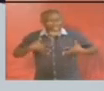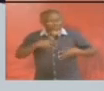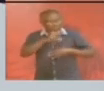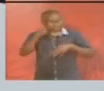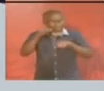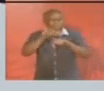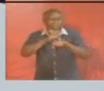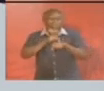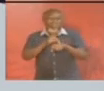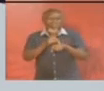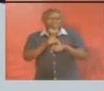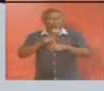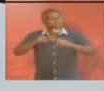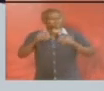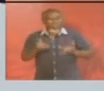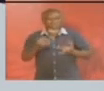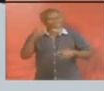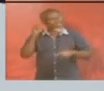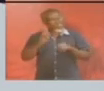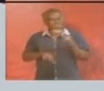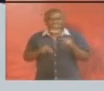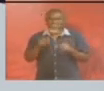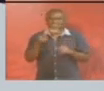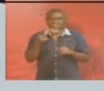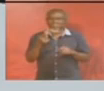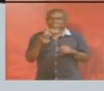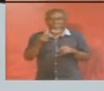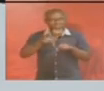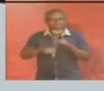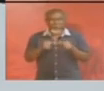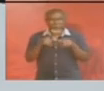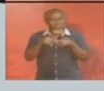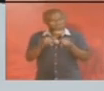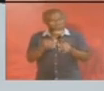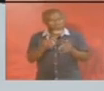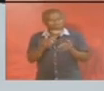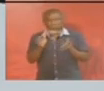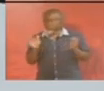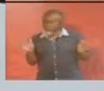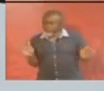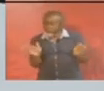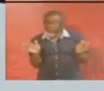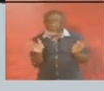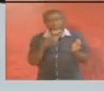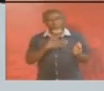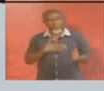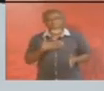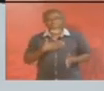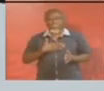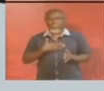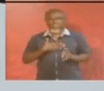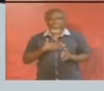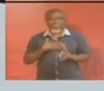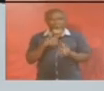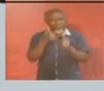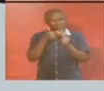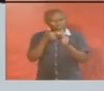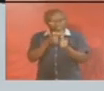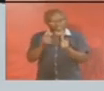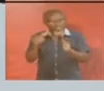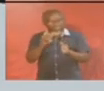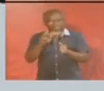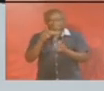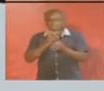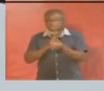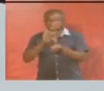isn't possible at this point in time. So we continue to urge persons. You had Dr. Trotman again this morning in